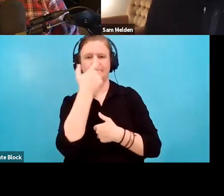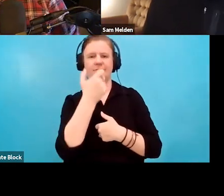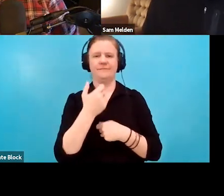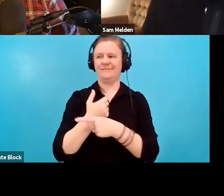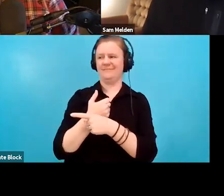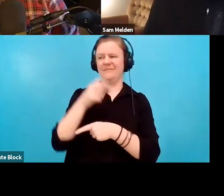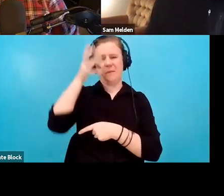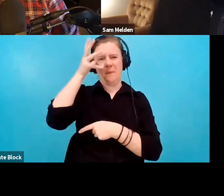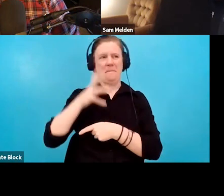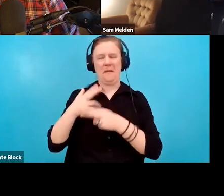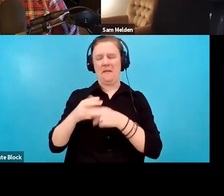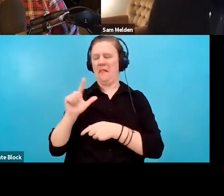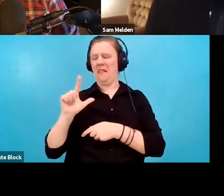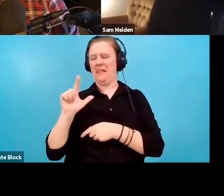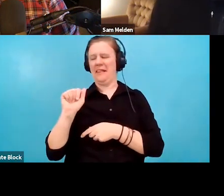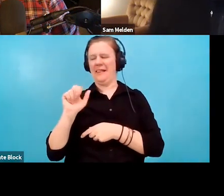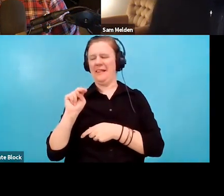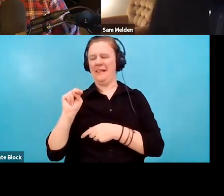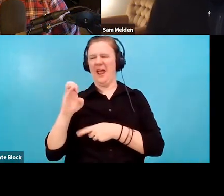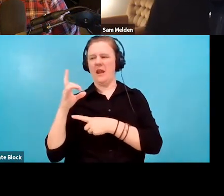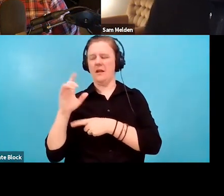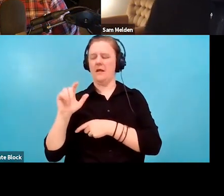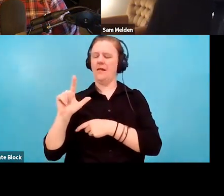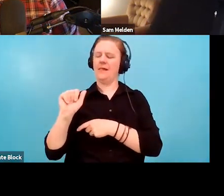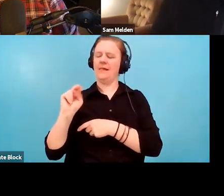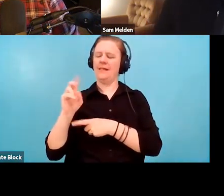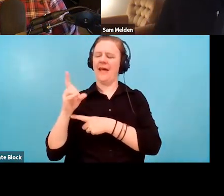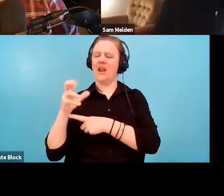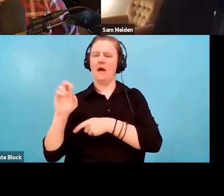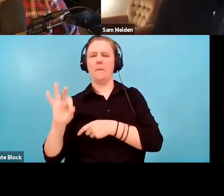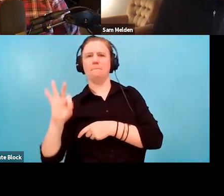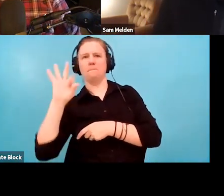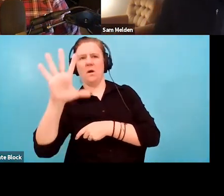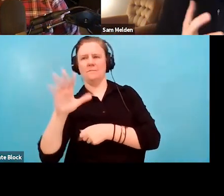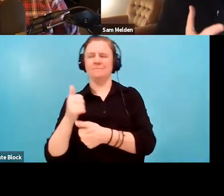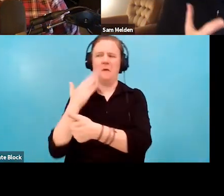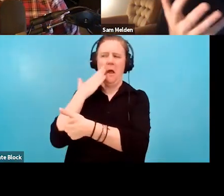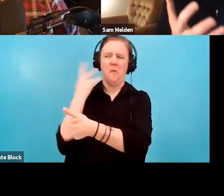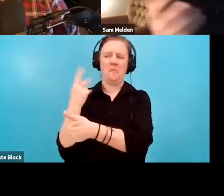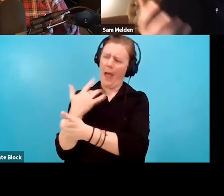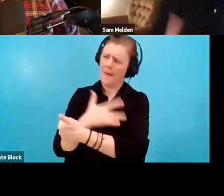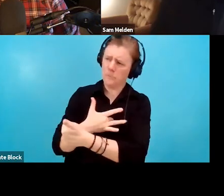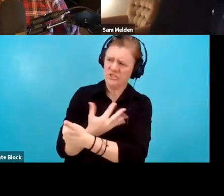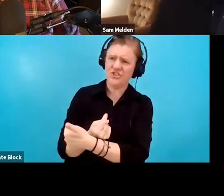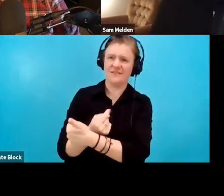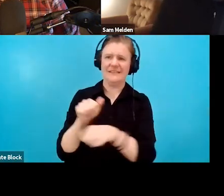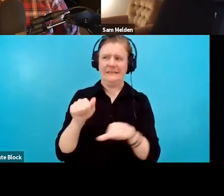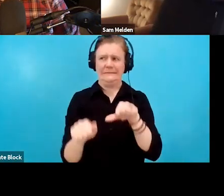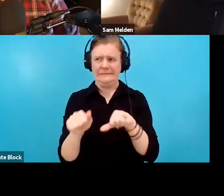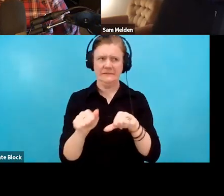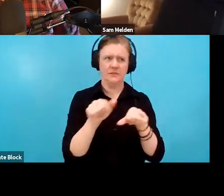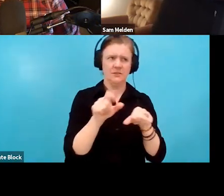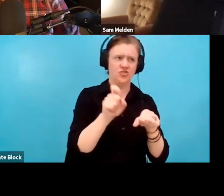to Landon to drop a little philosophical question right there in the Q&A. But I appreciate it. I mean, that tension exists. I think